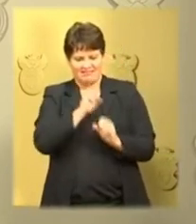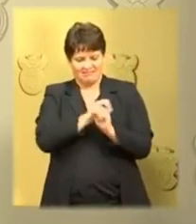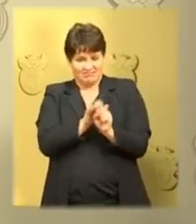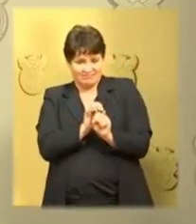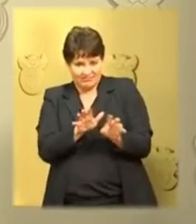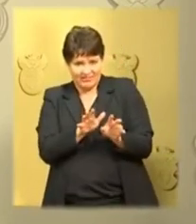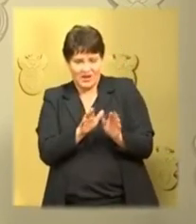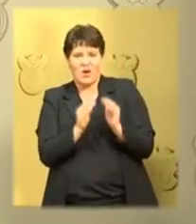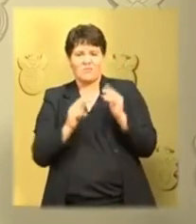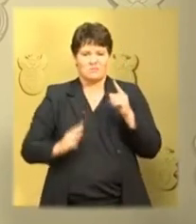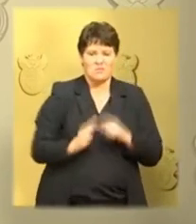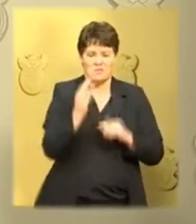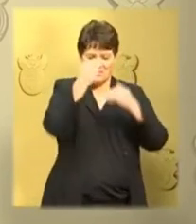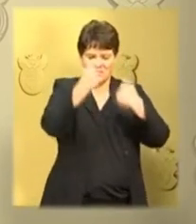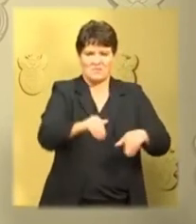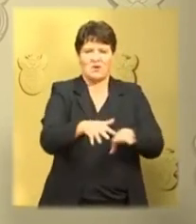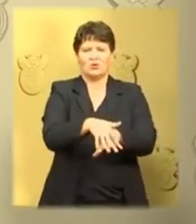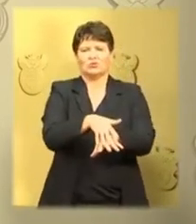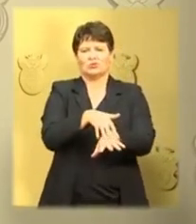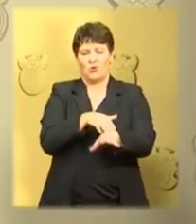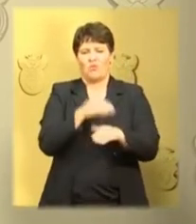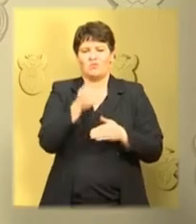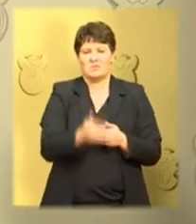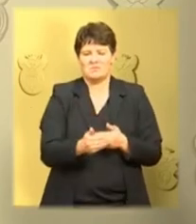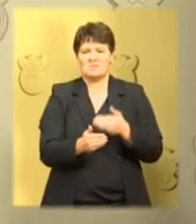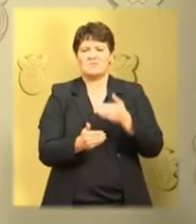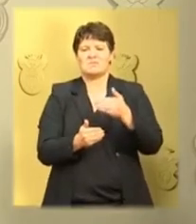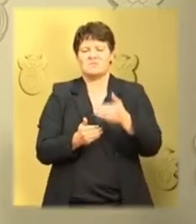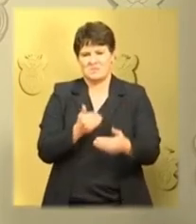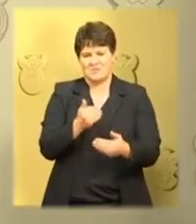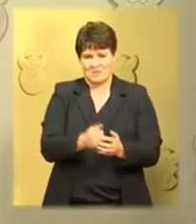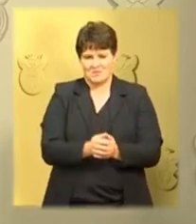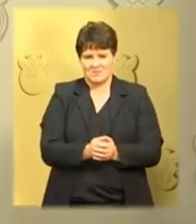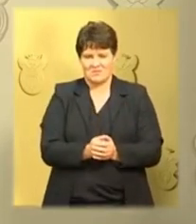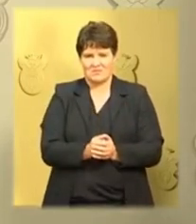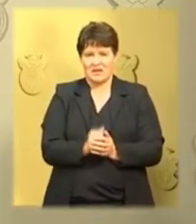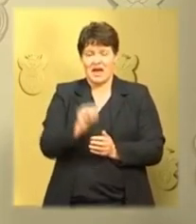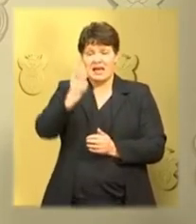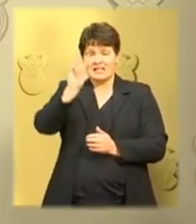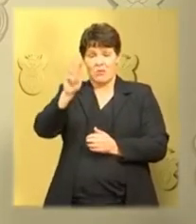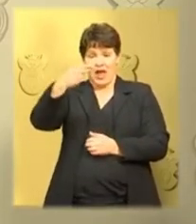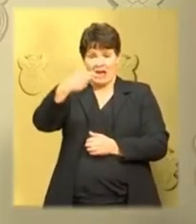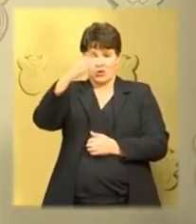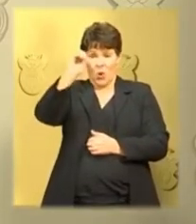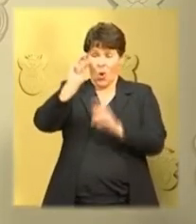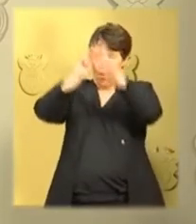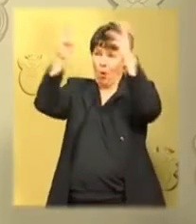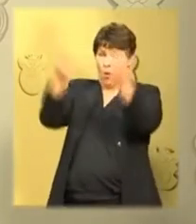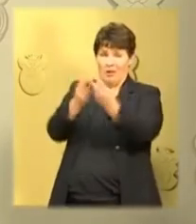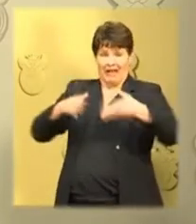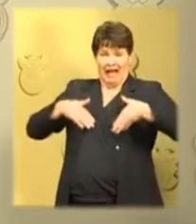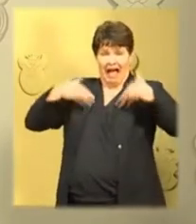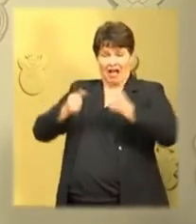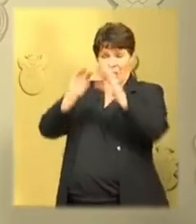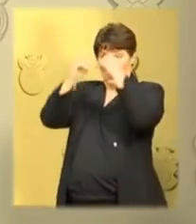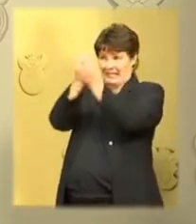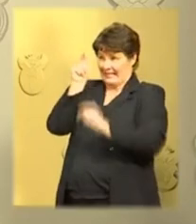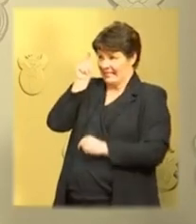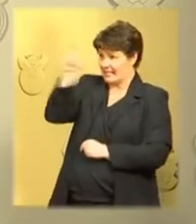The World Health Organization has commended and praised South Africa for